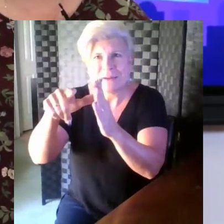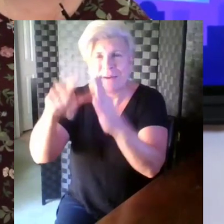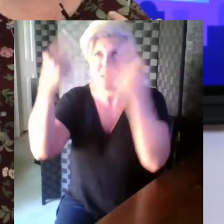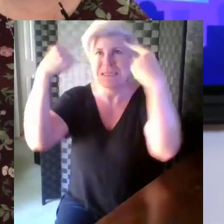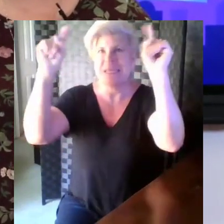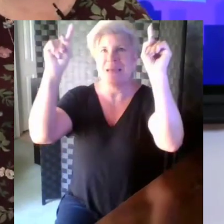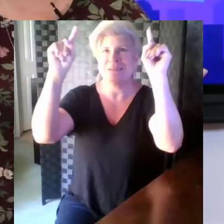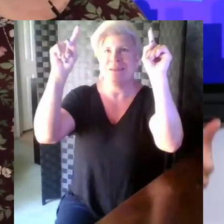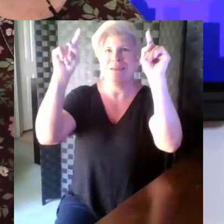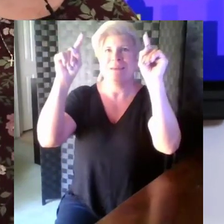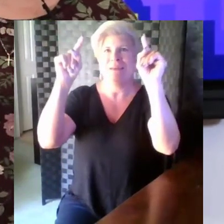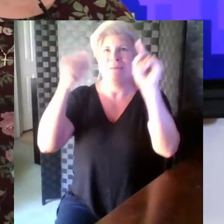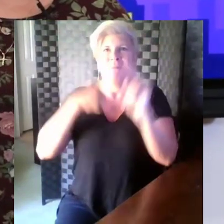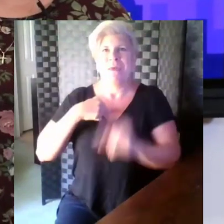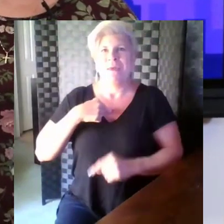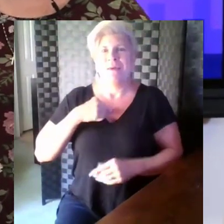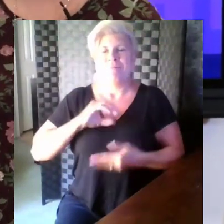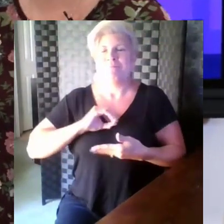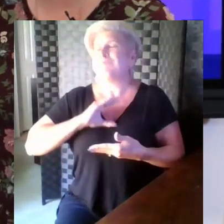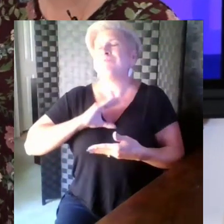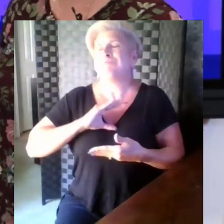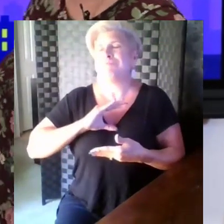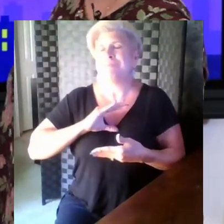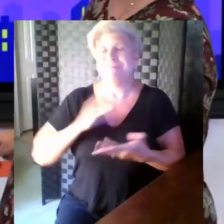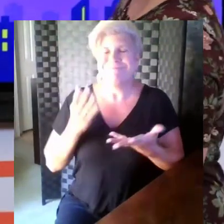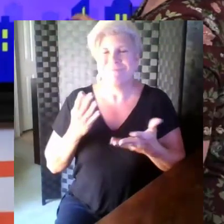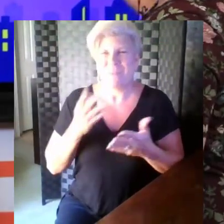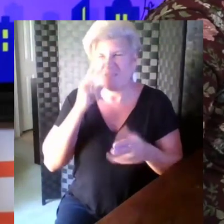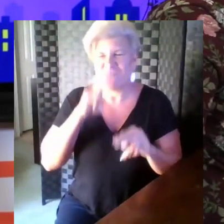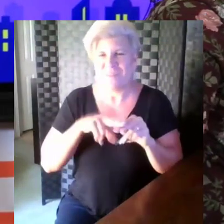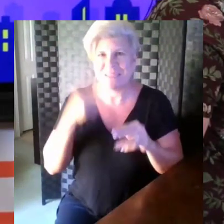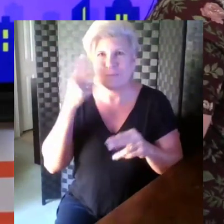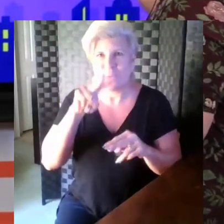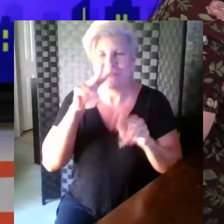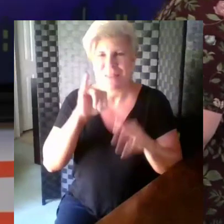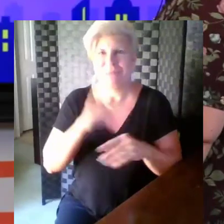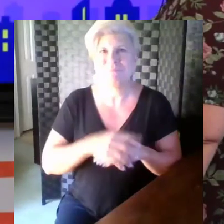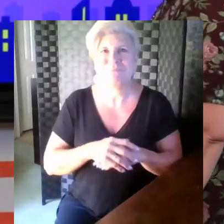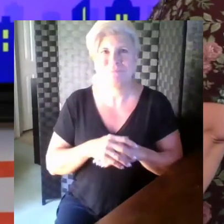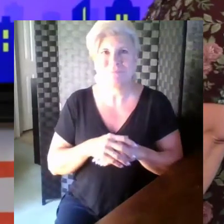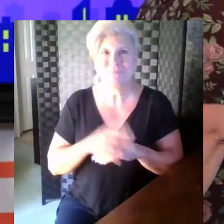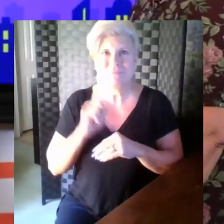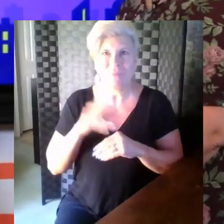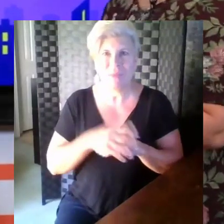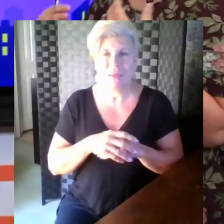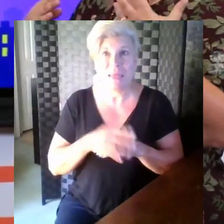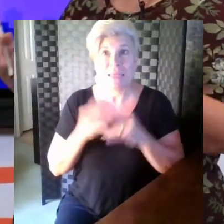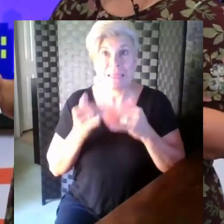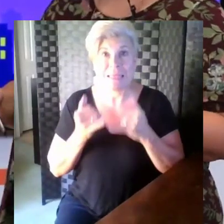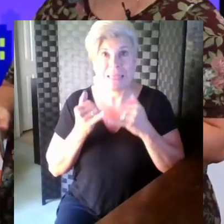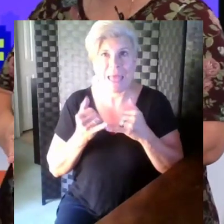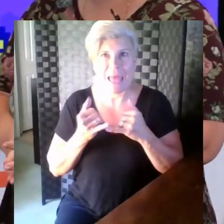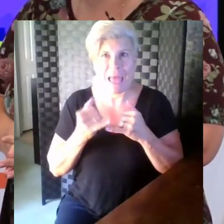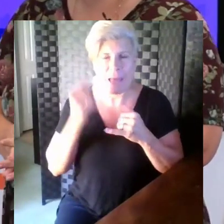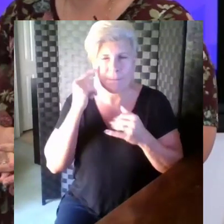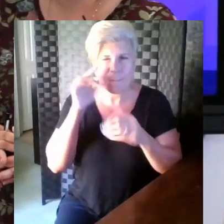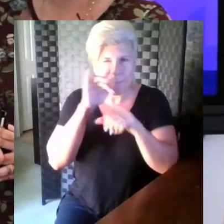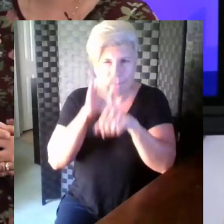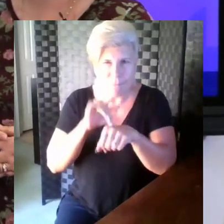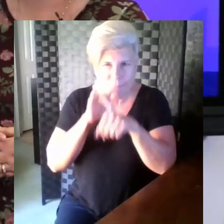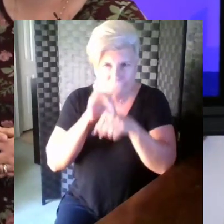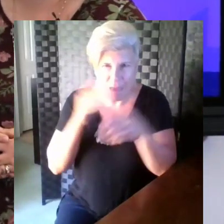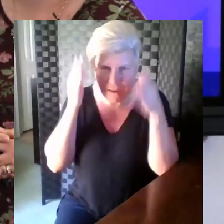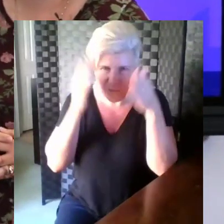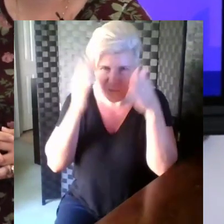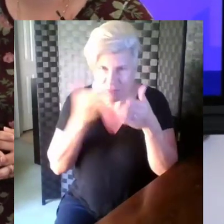success. It makes everyone feel successful. It's been really fun. All right, so now that we've got our mindset